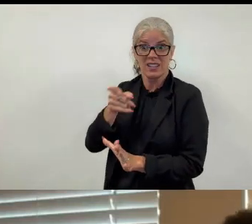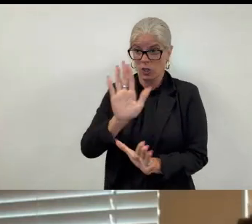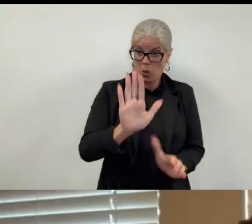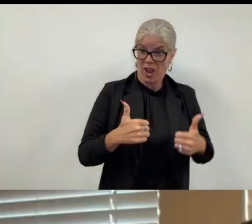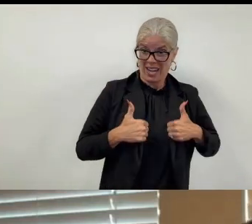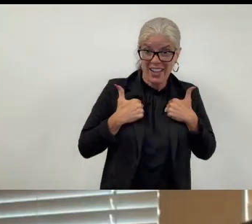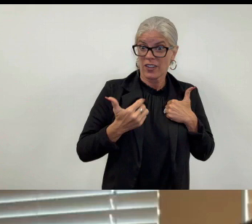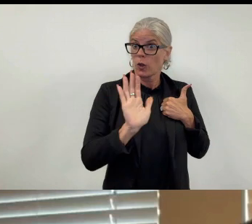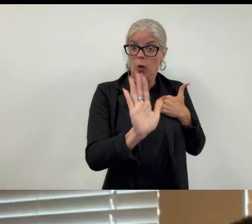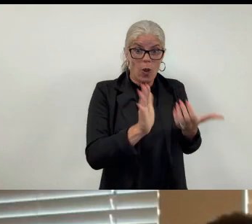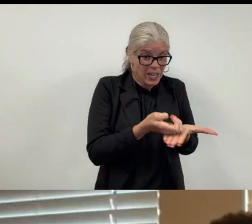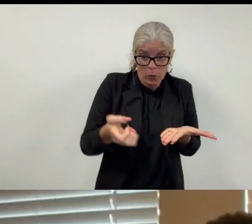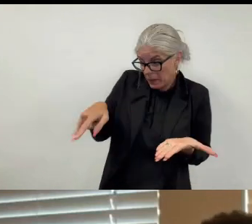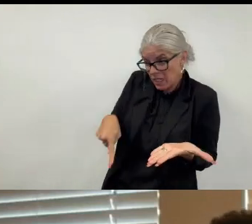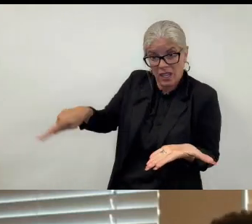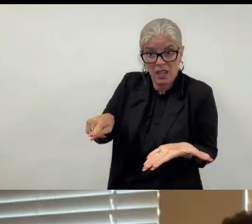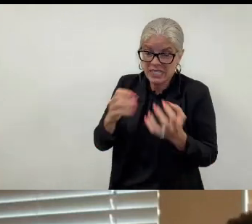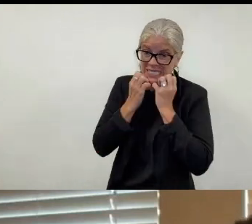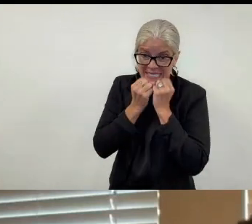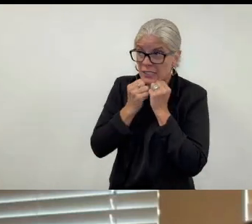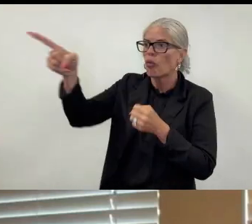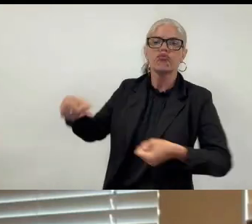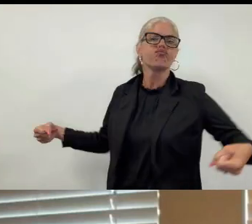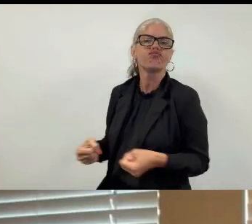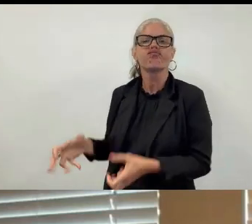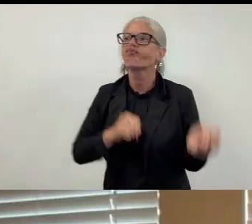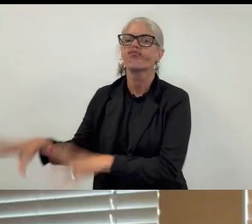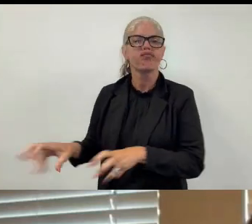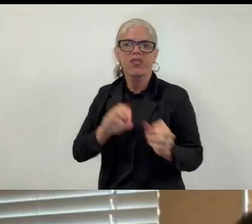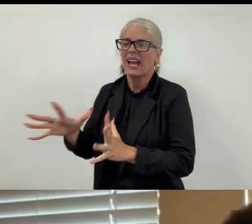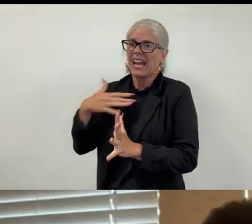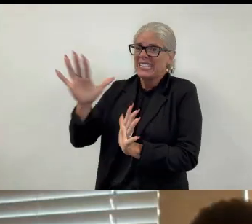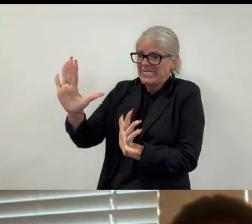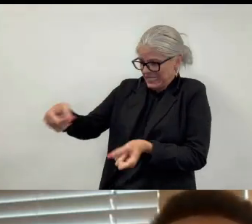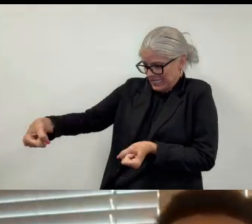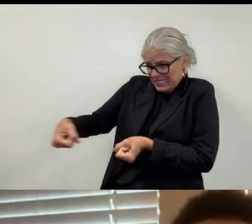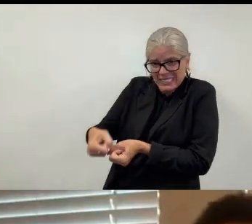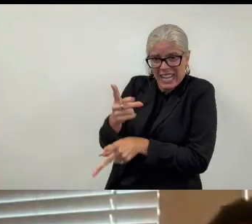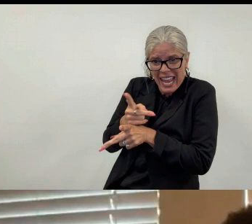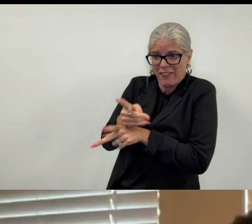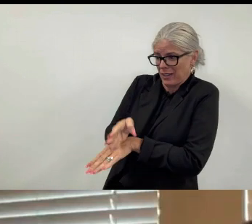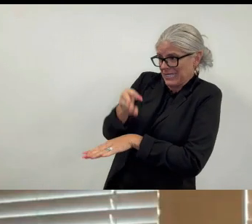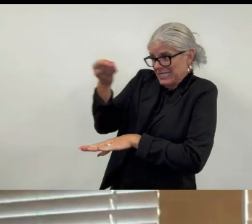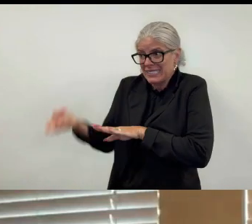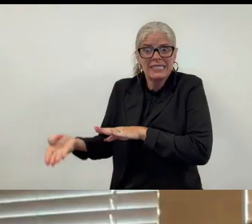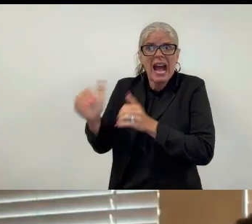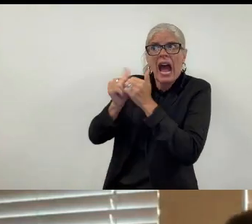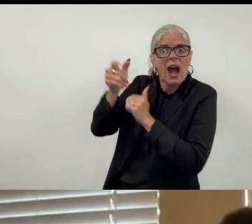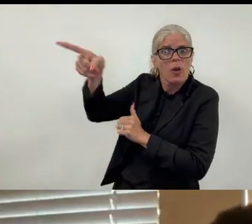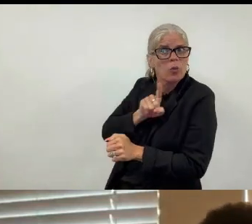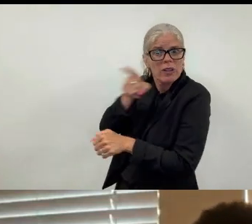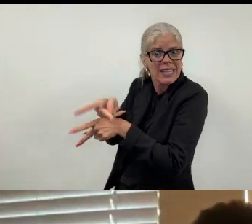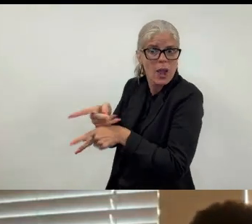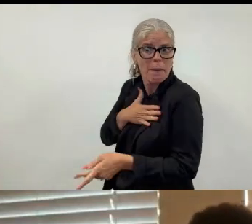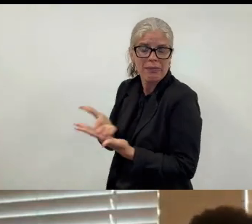you're really putting your life literally and the quality of your medical device in the hands of a complete stranger. And that's